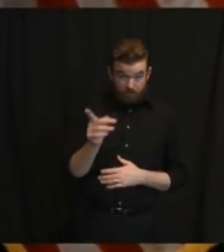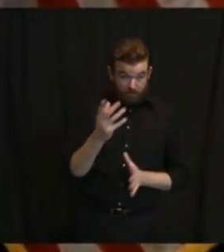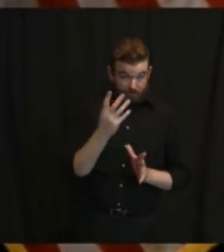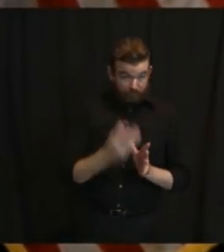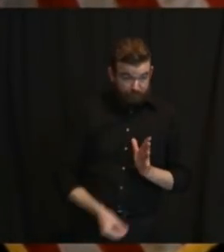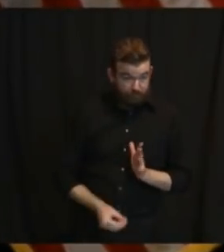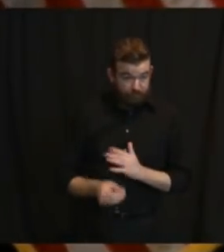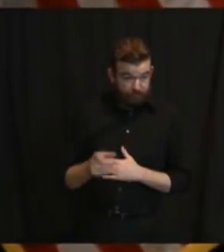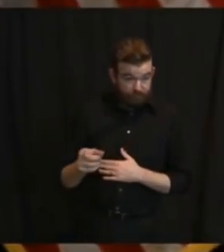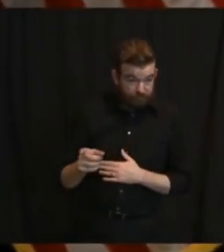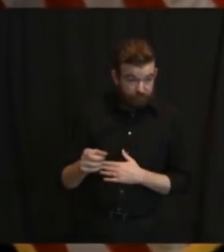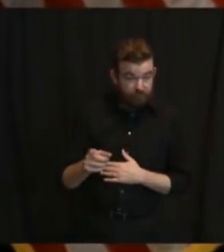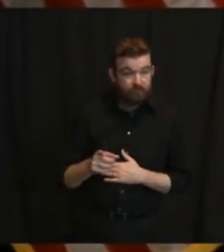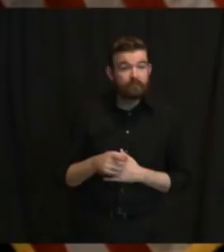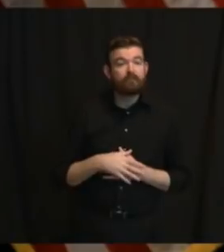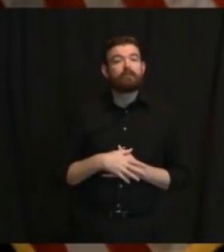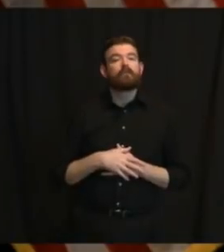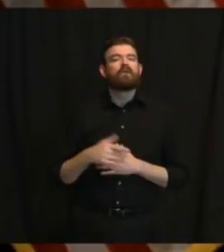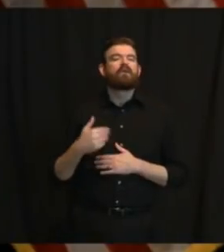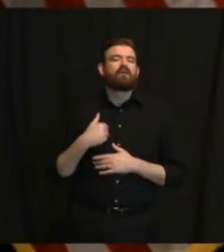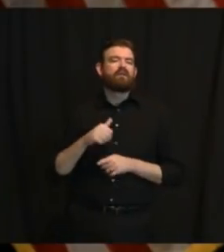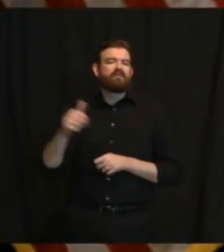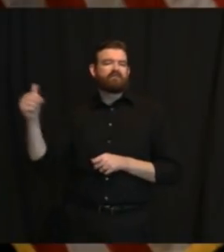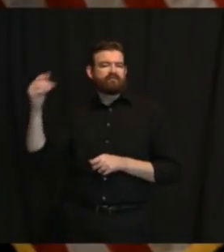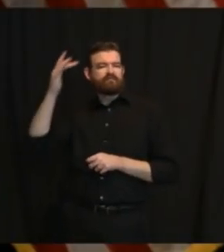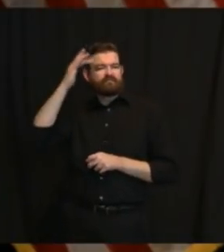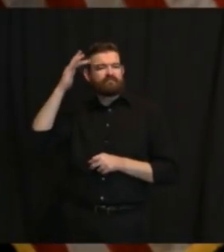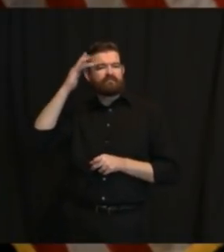condition, that's all we're going to say on that as of now.